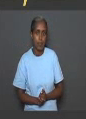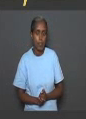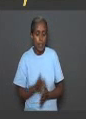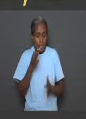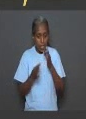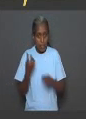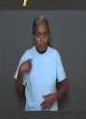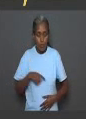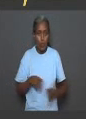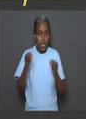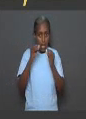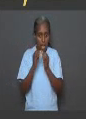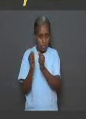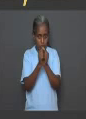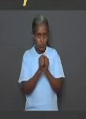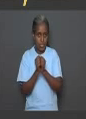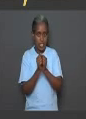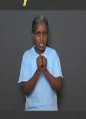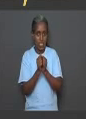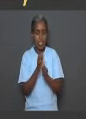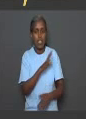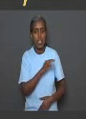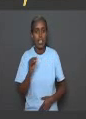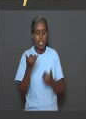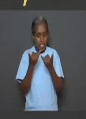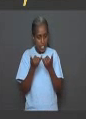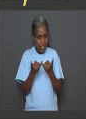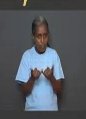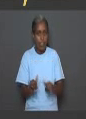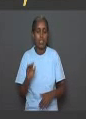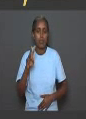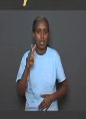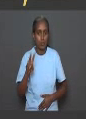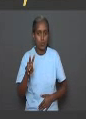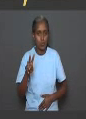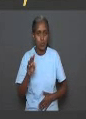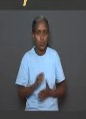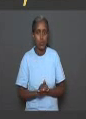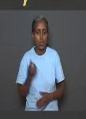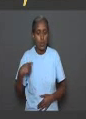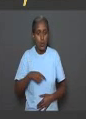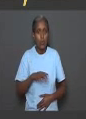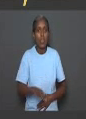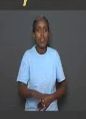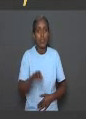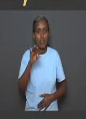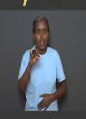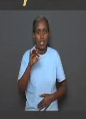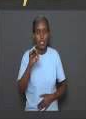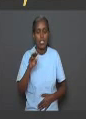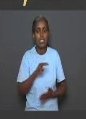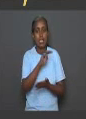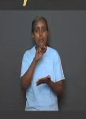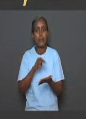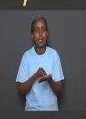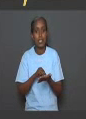If we add these together and divide by 2, we find that the